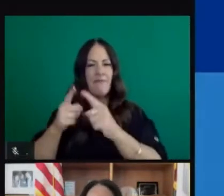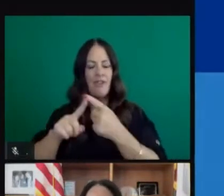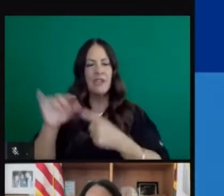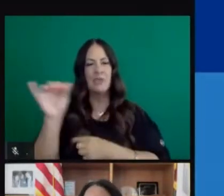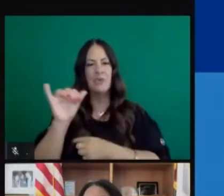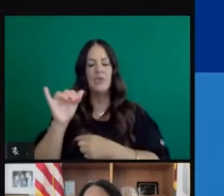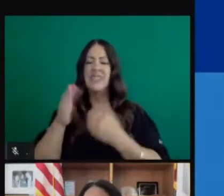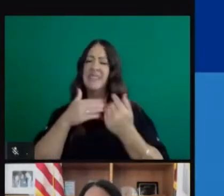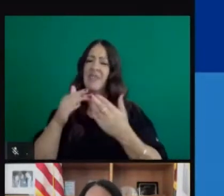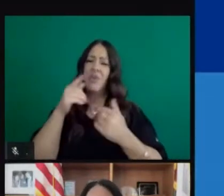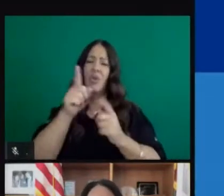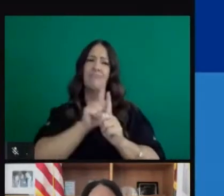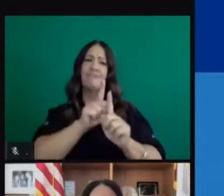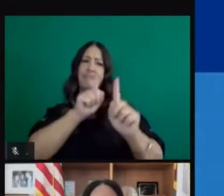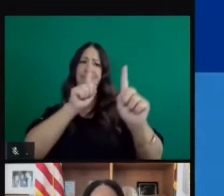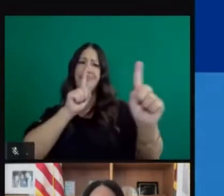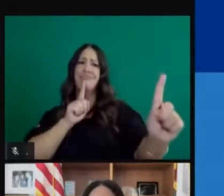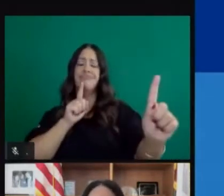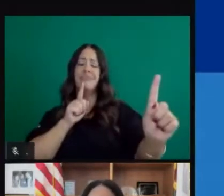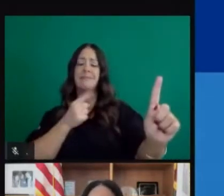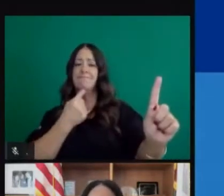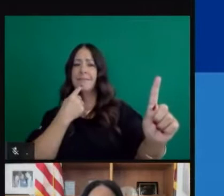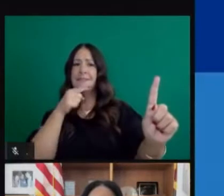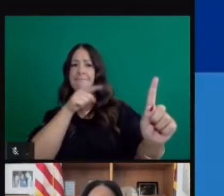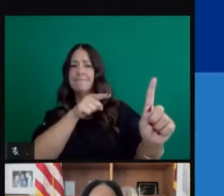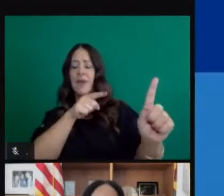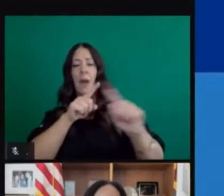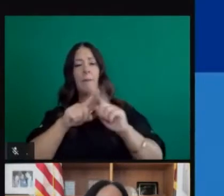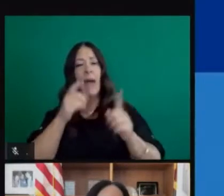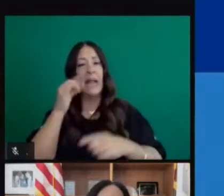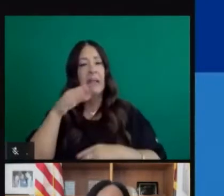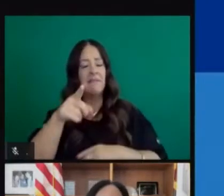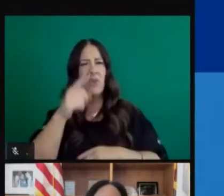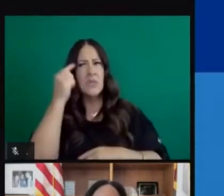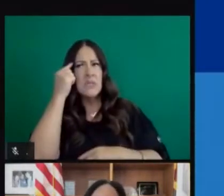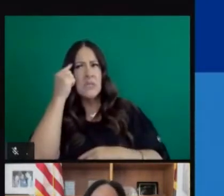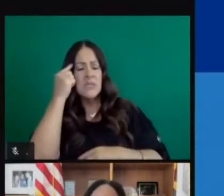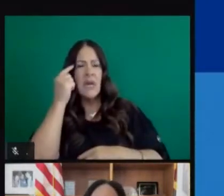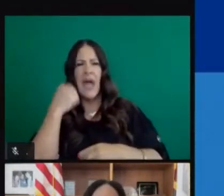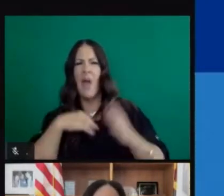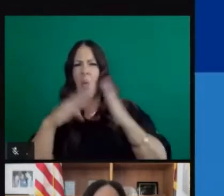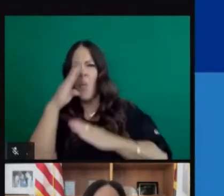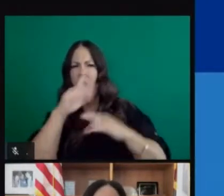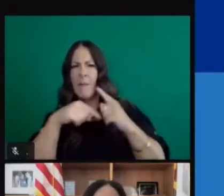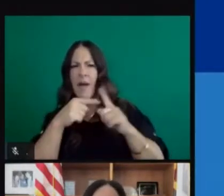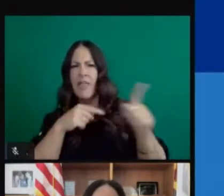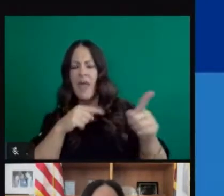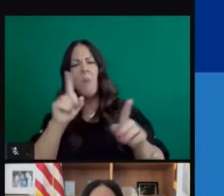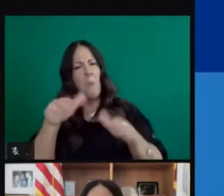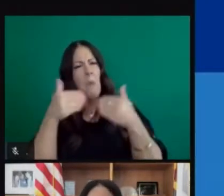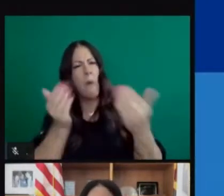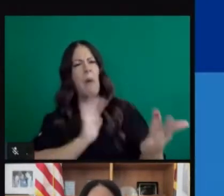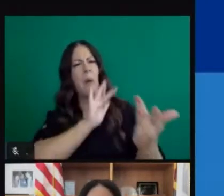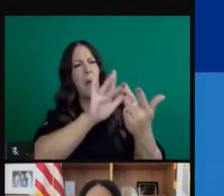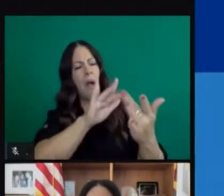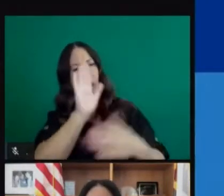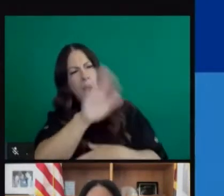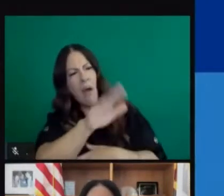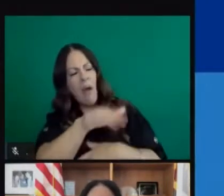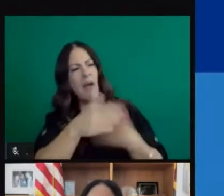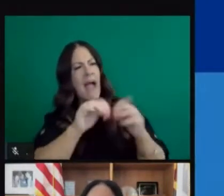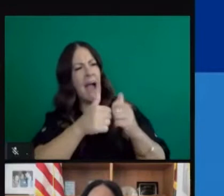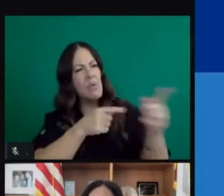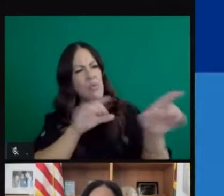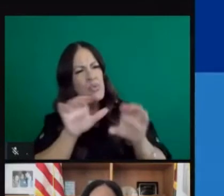separated. If you're worried that someone's in trouble, ask them how they're doing. And if you see something, say something. If you're